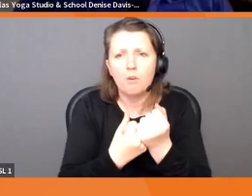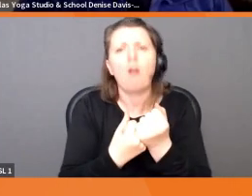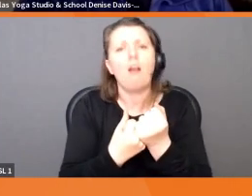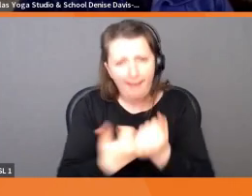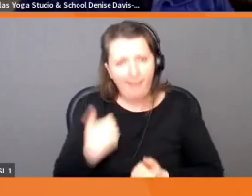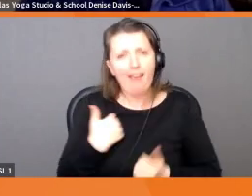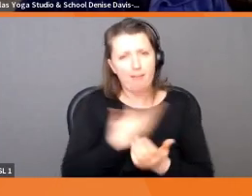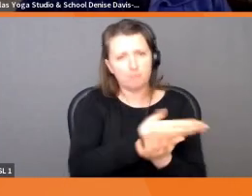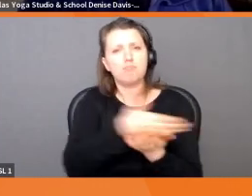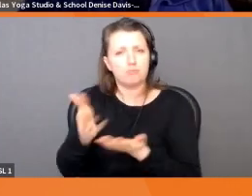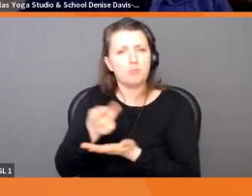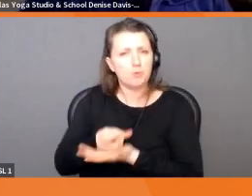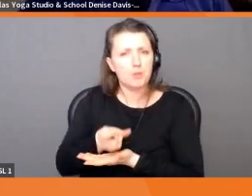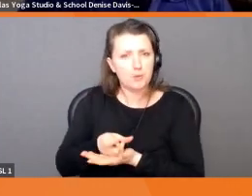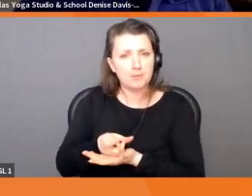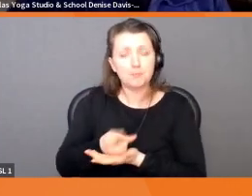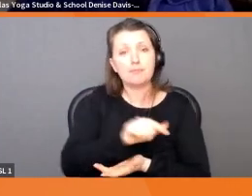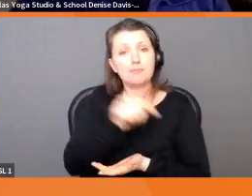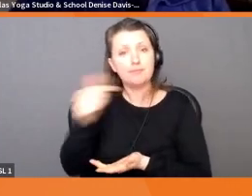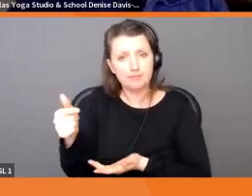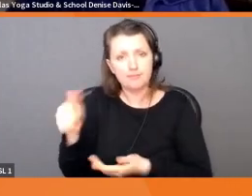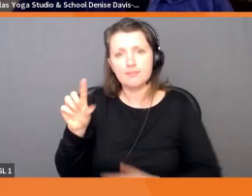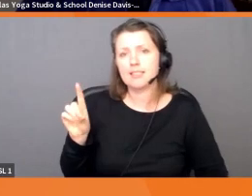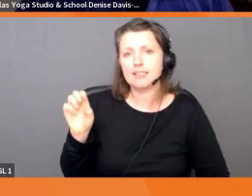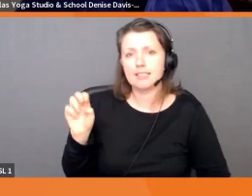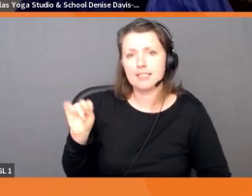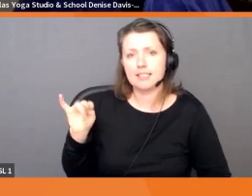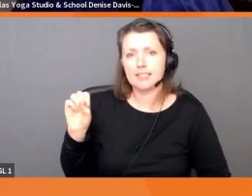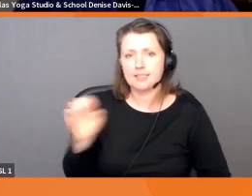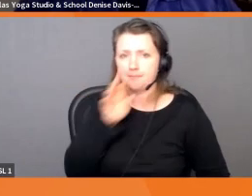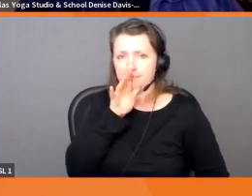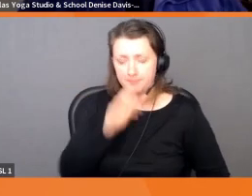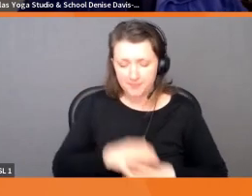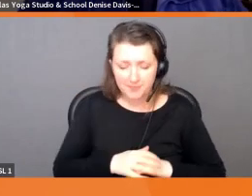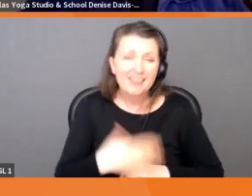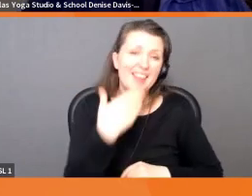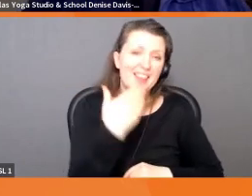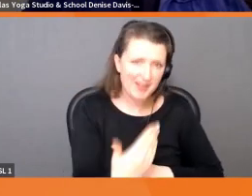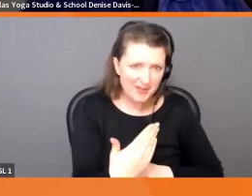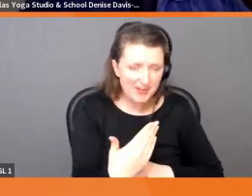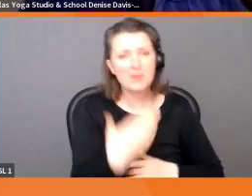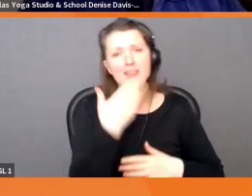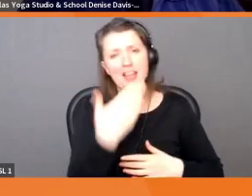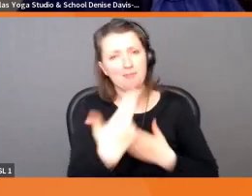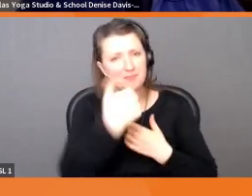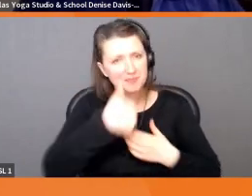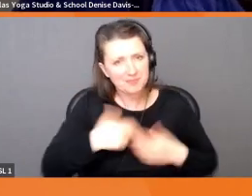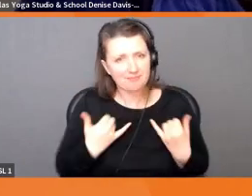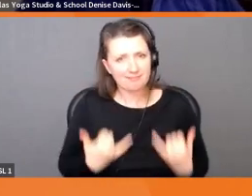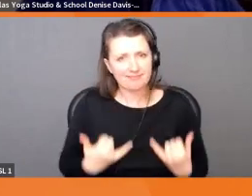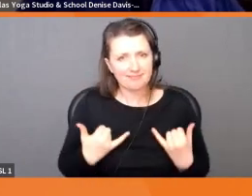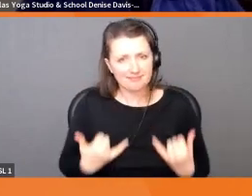Thank you. Thank you. Welcome, everybody. Thank you for joining us today. And I'm kind of excited about the subject here,